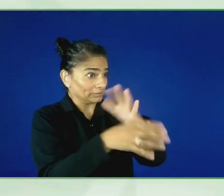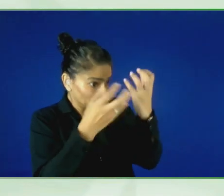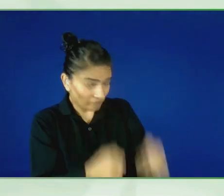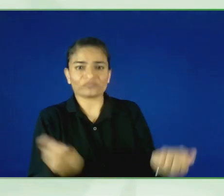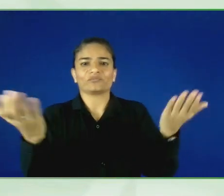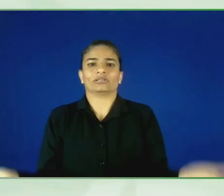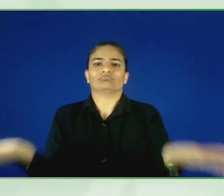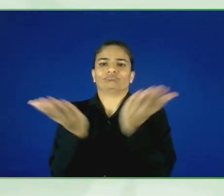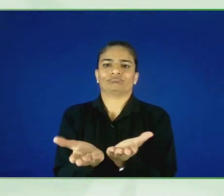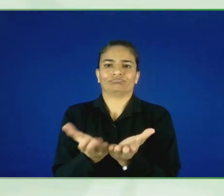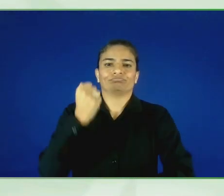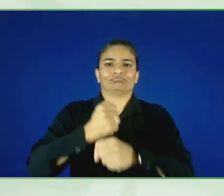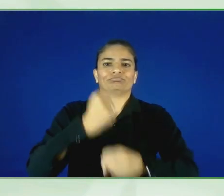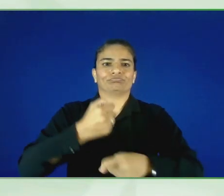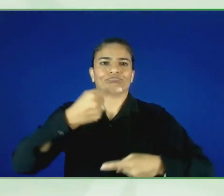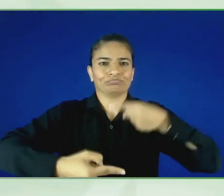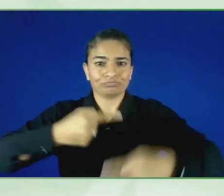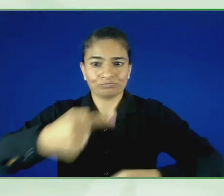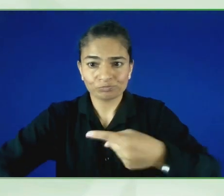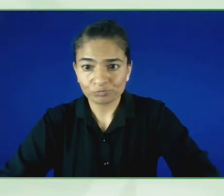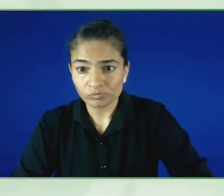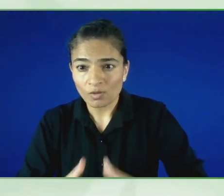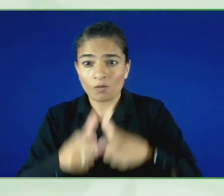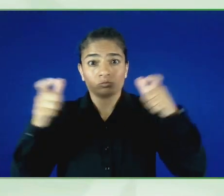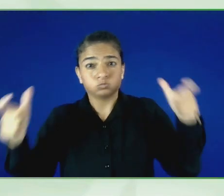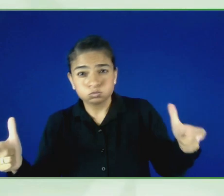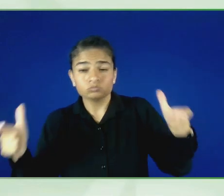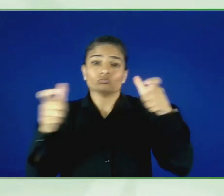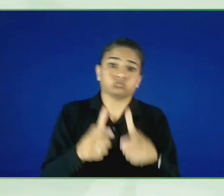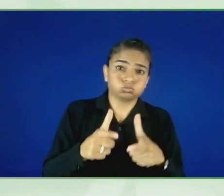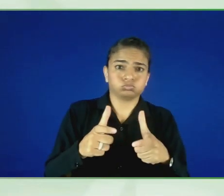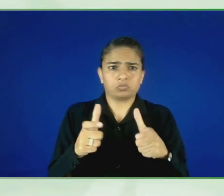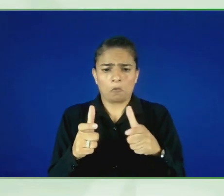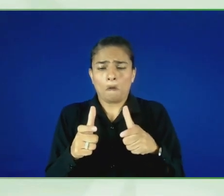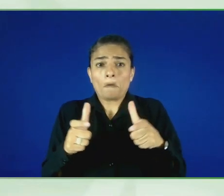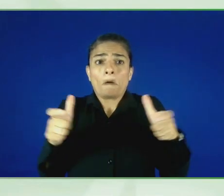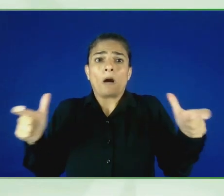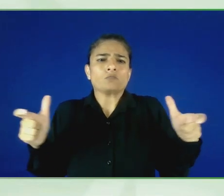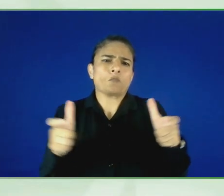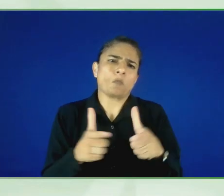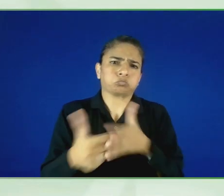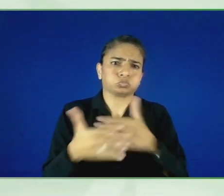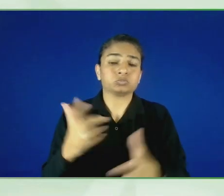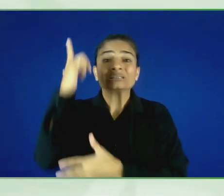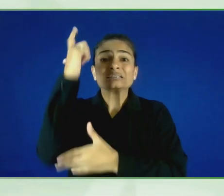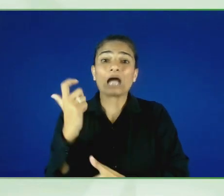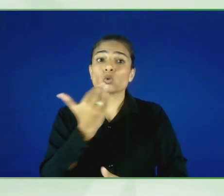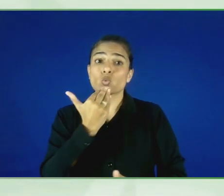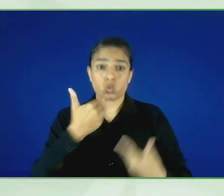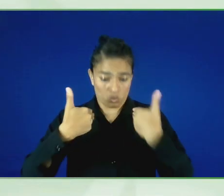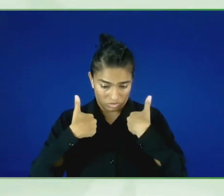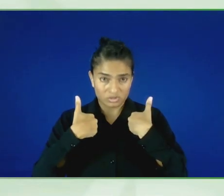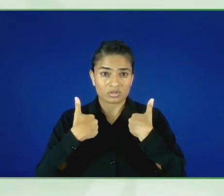you are a small organization yourself, it starts with you, it starts with the big businesses, but it starts with every one of us embedding this at